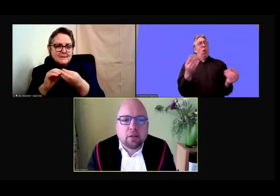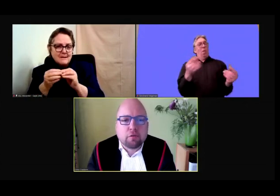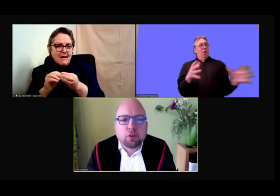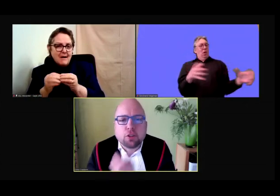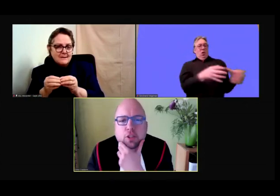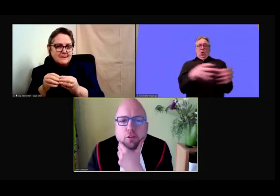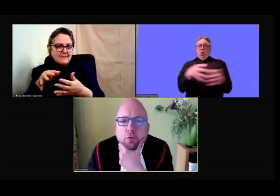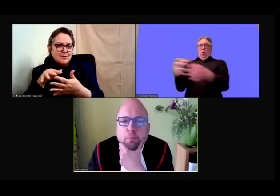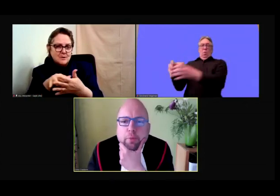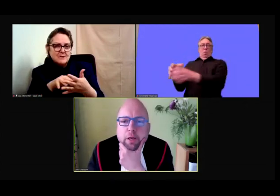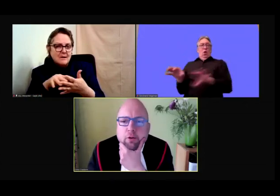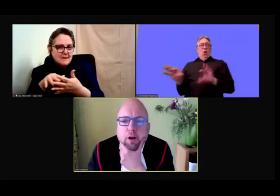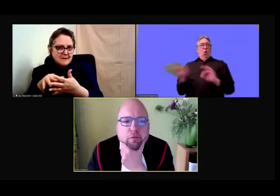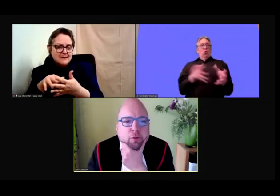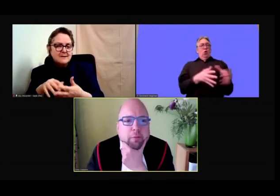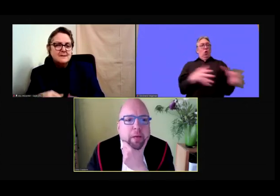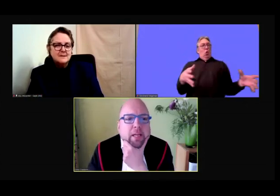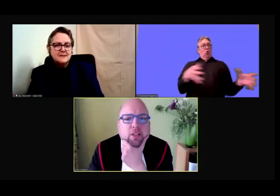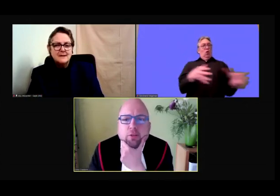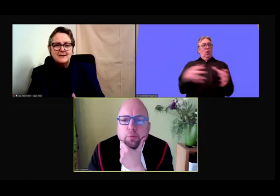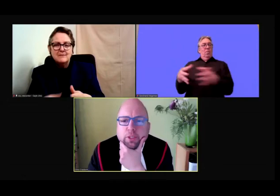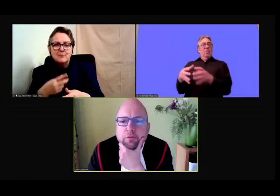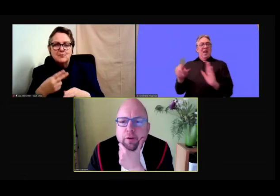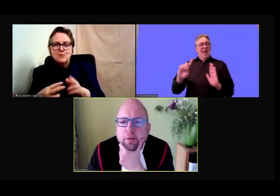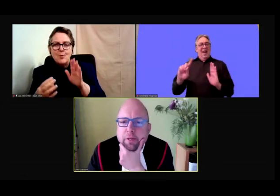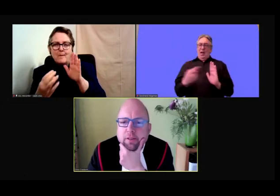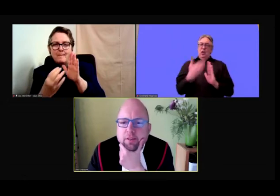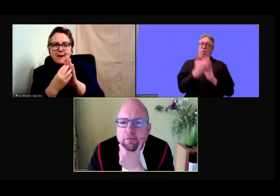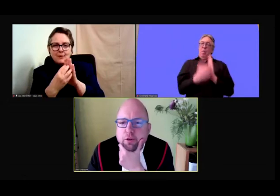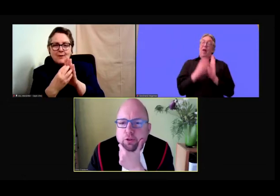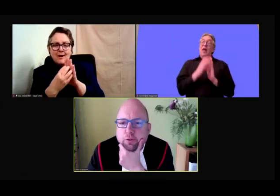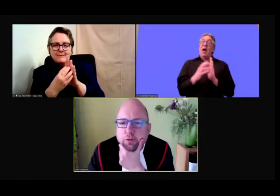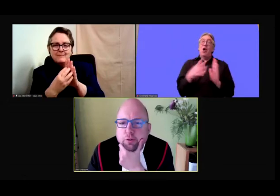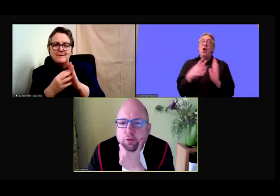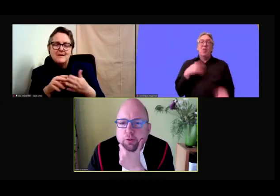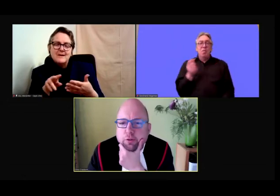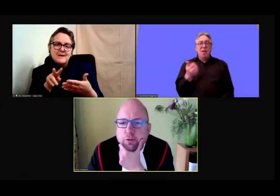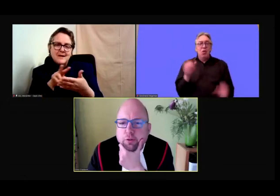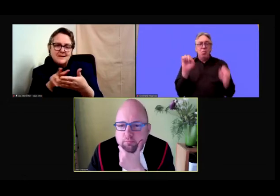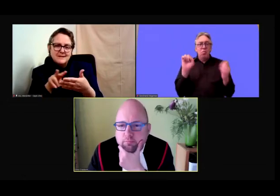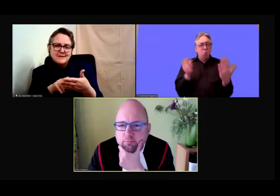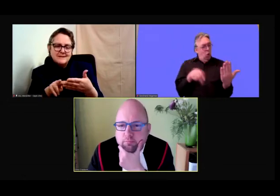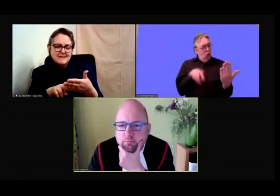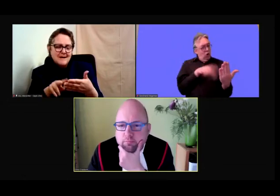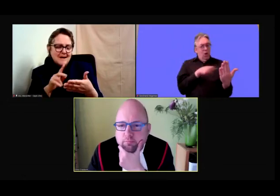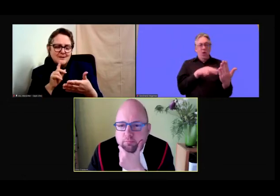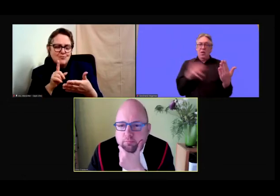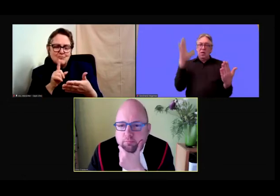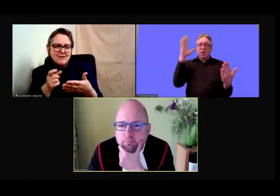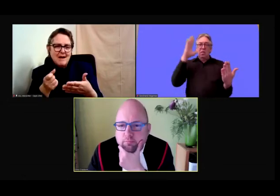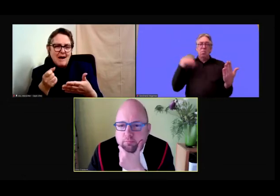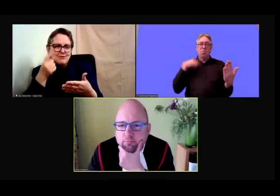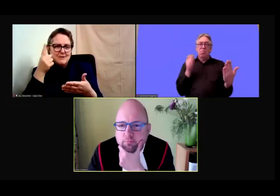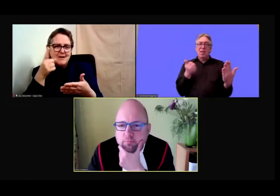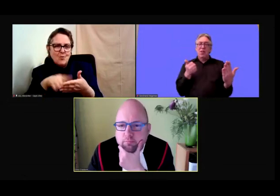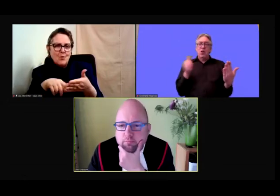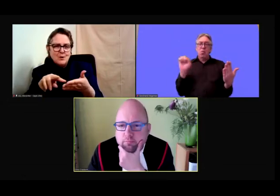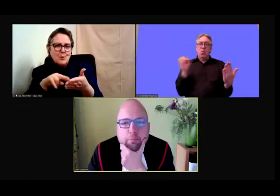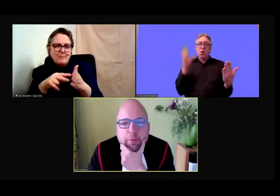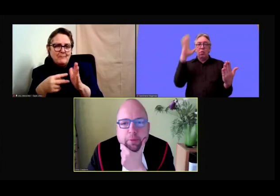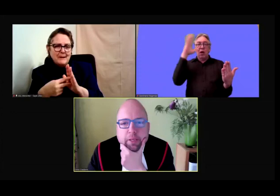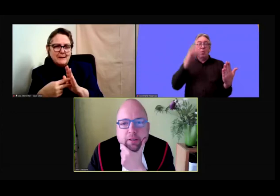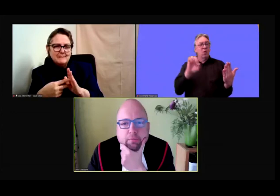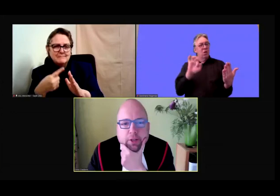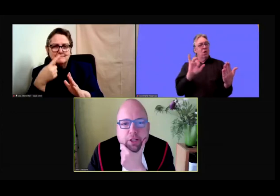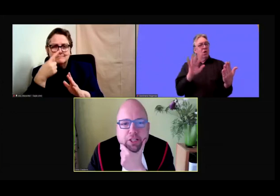in the first full paragraph on that page, which I find a bit difficult to understand. And